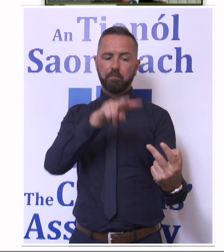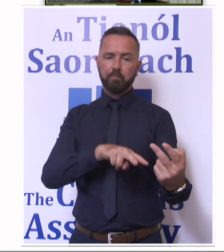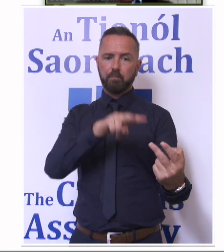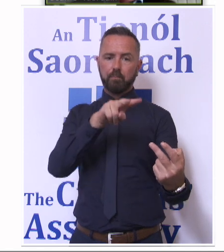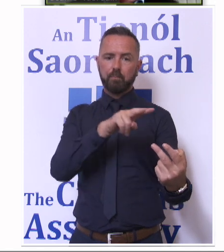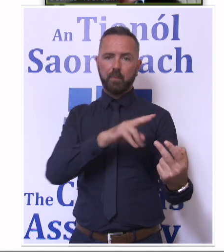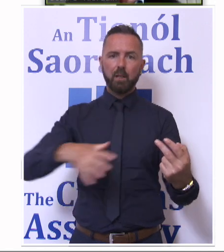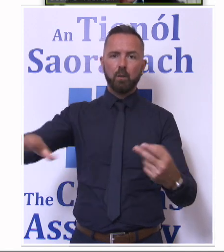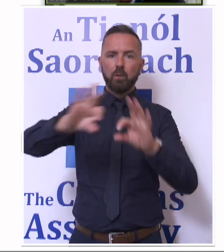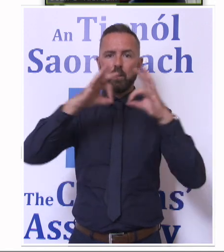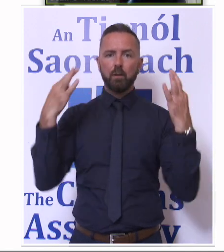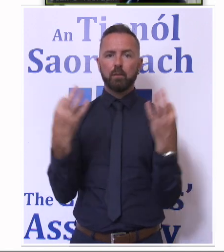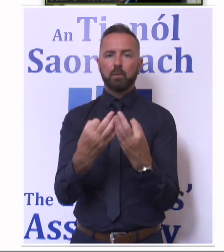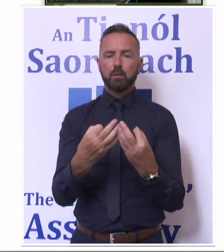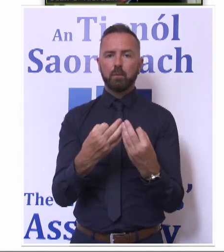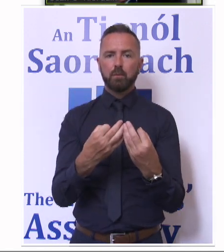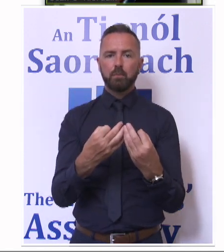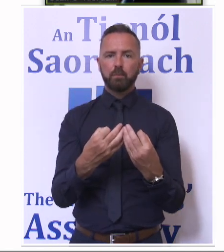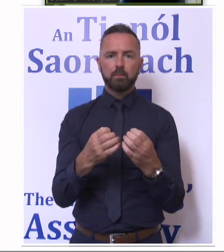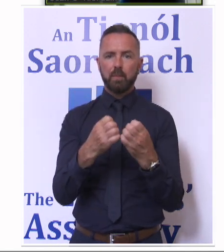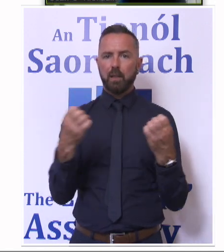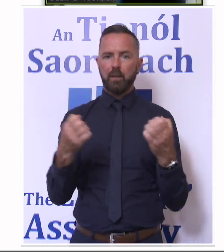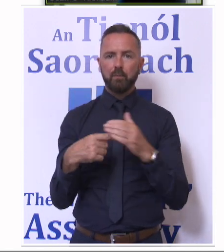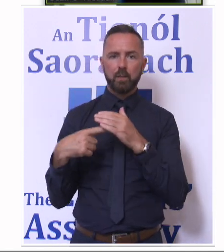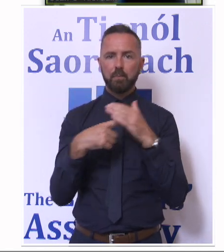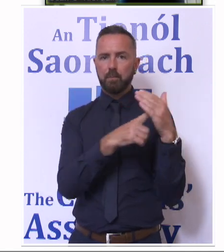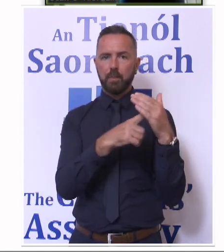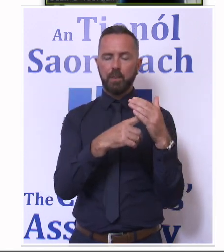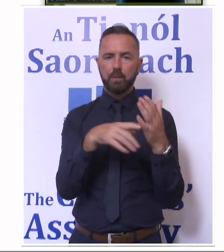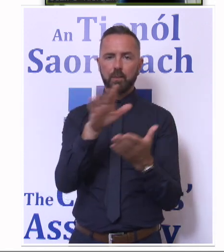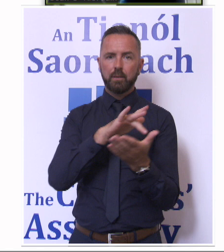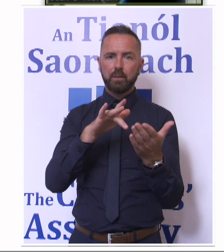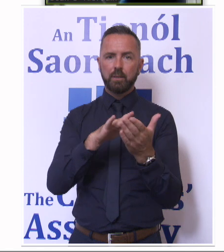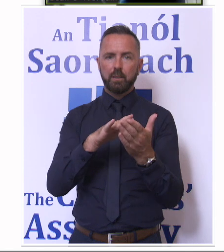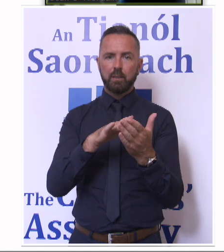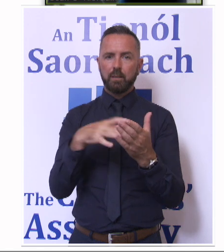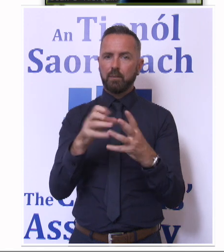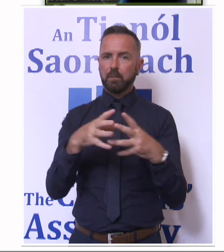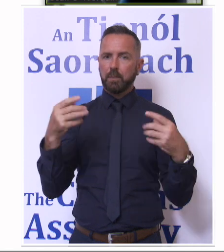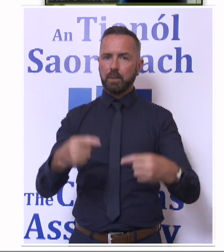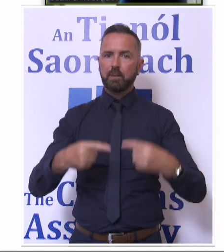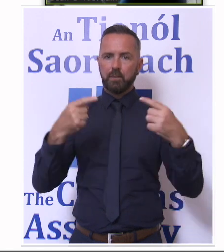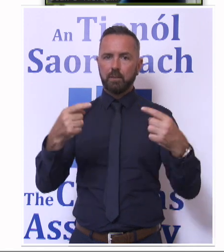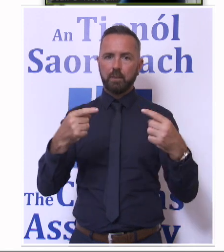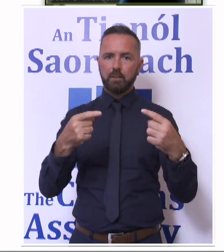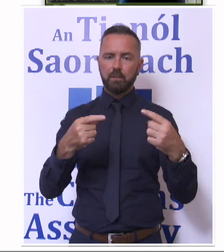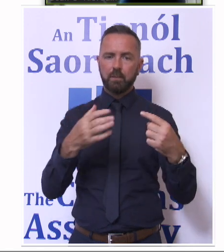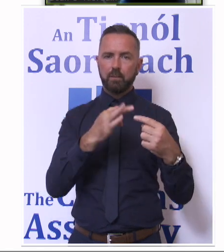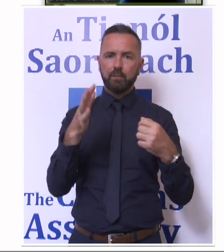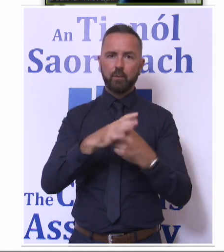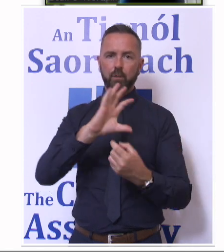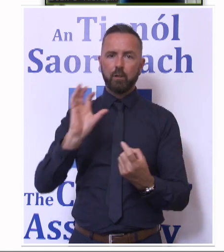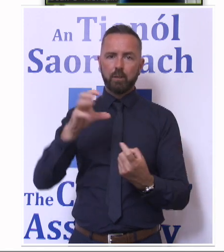globe, pretty much every major city region is confronted with huge challenges coming through from